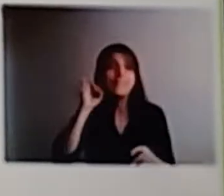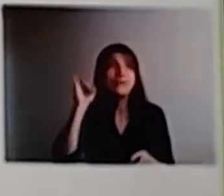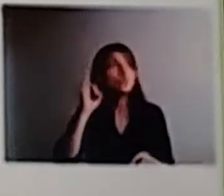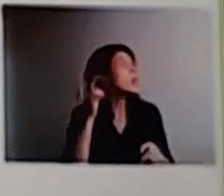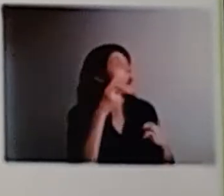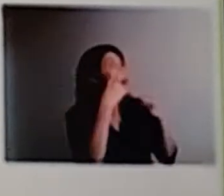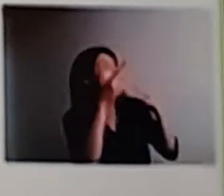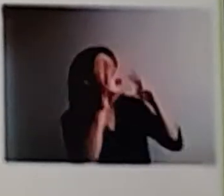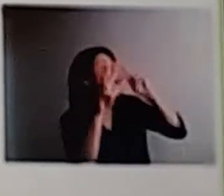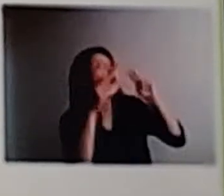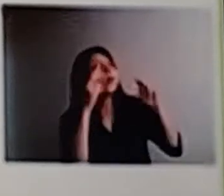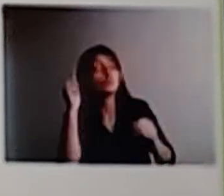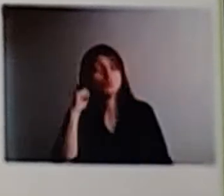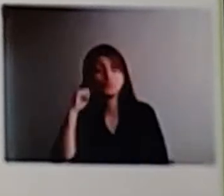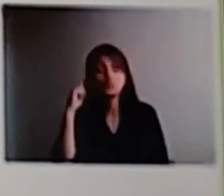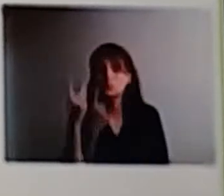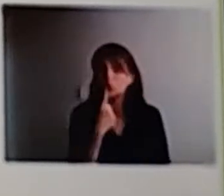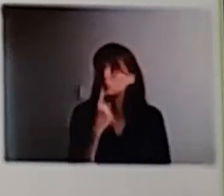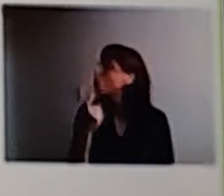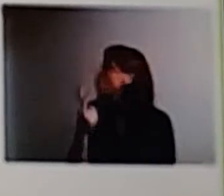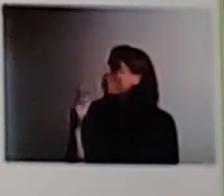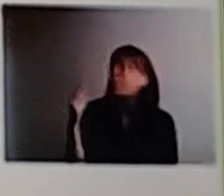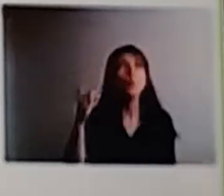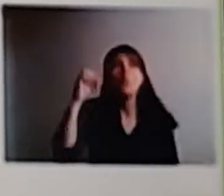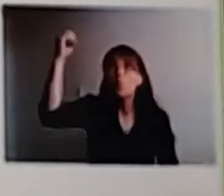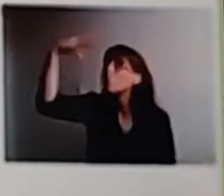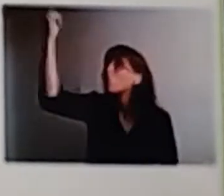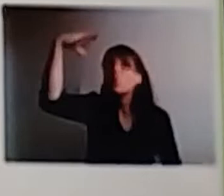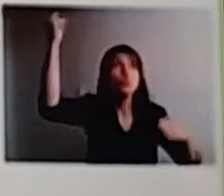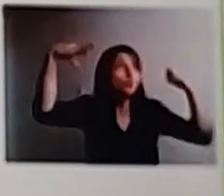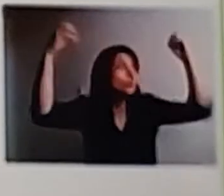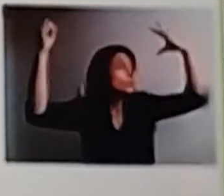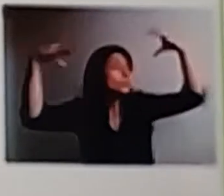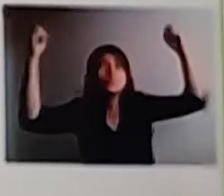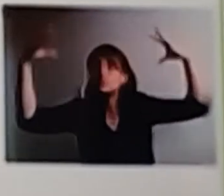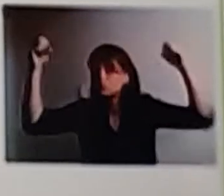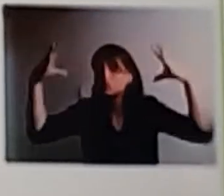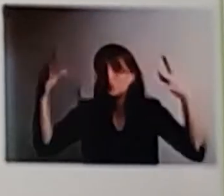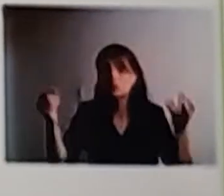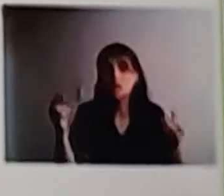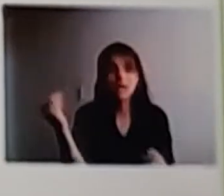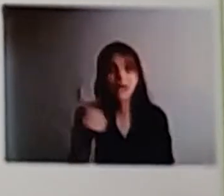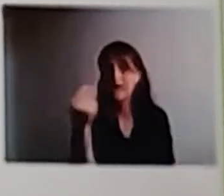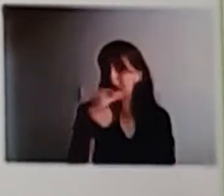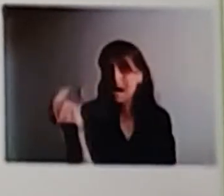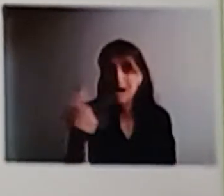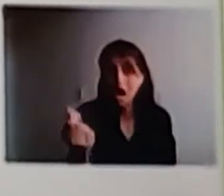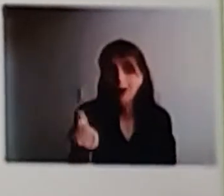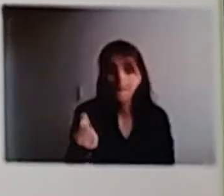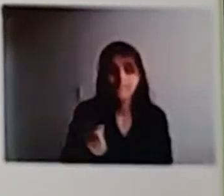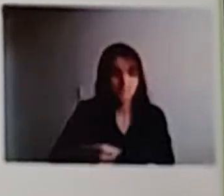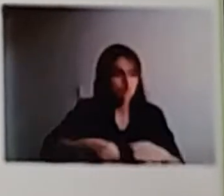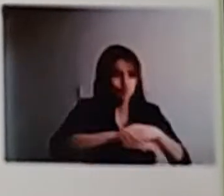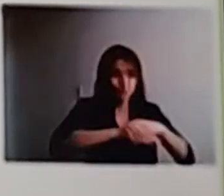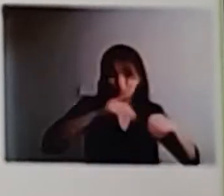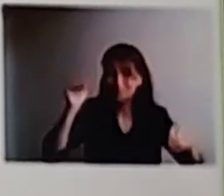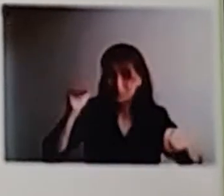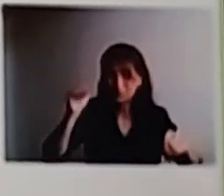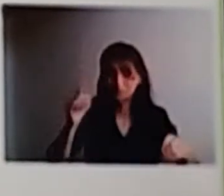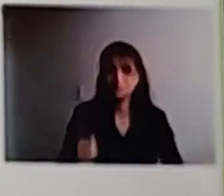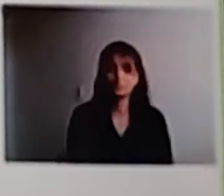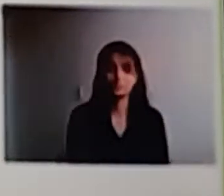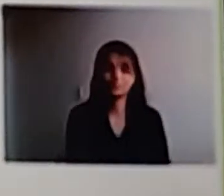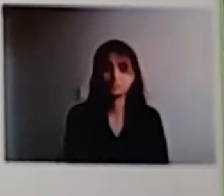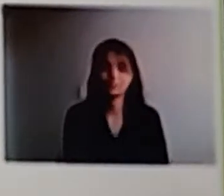showing where is the exit. And also the door should have a push bar. The door should